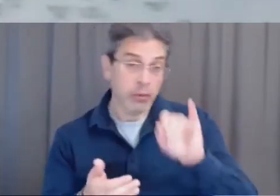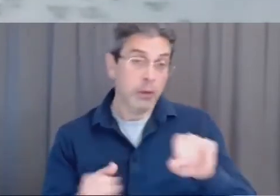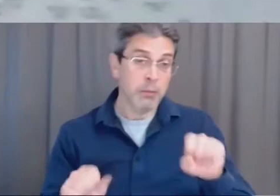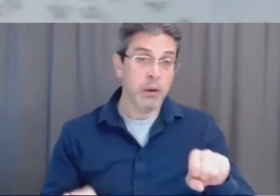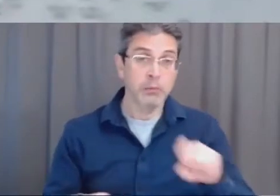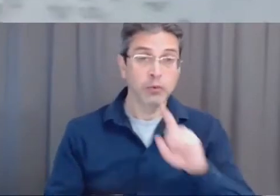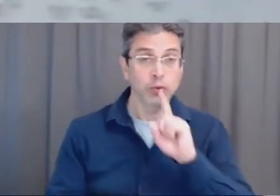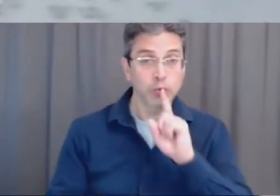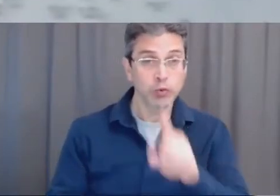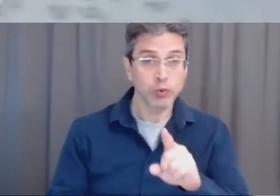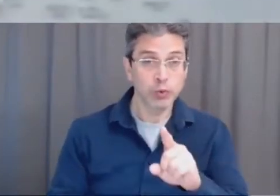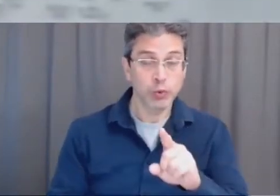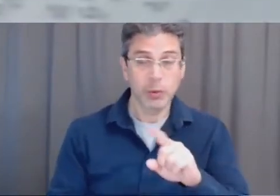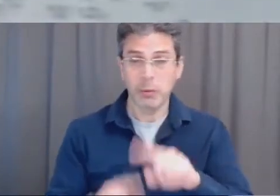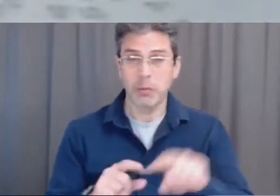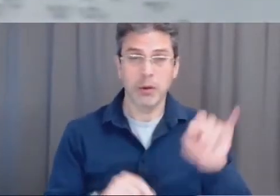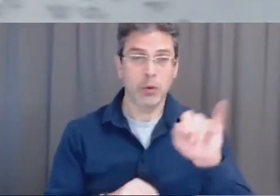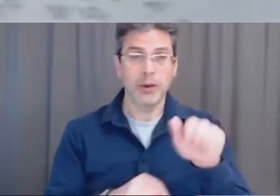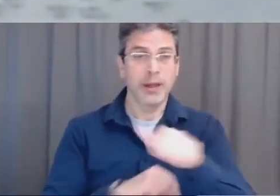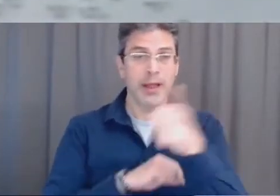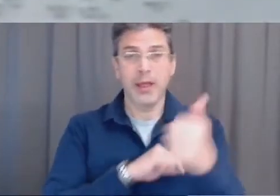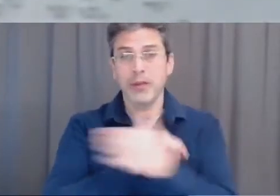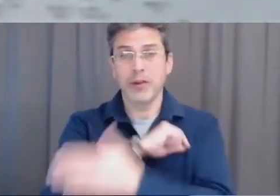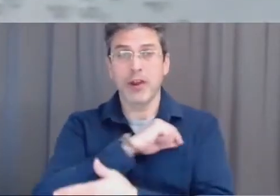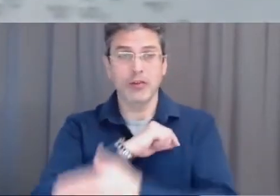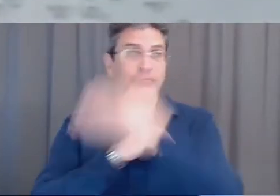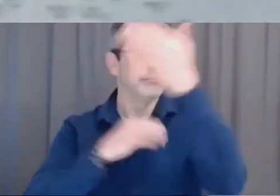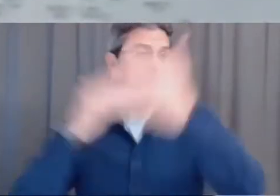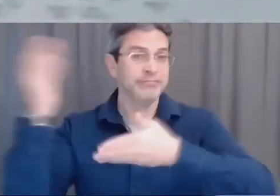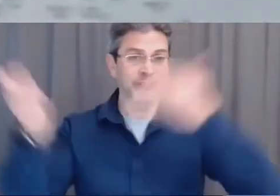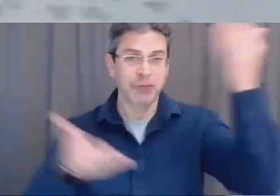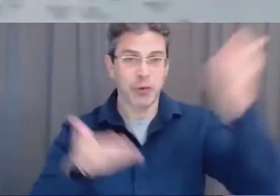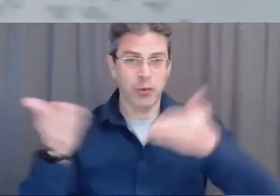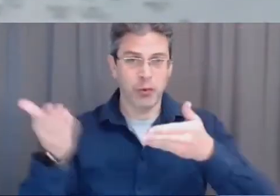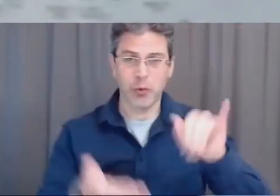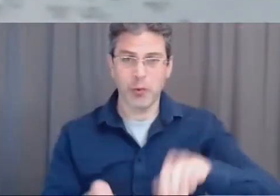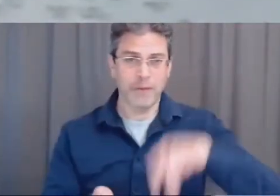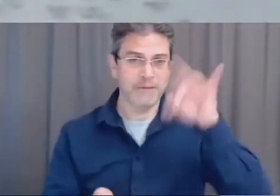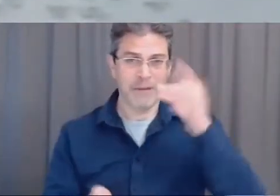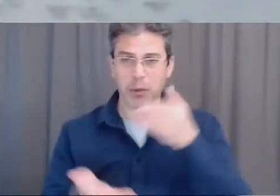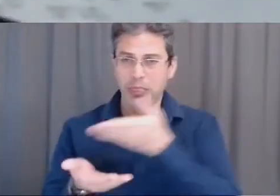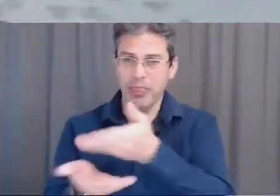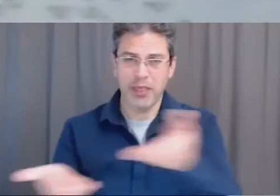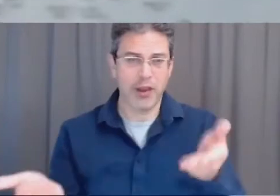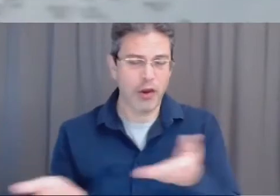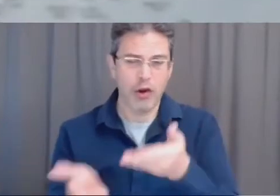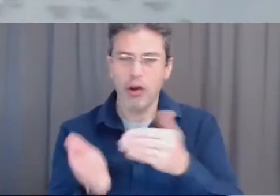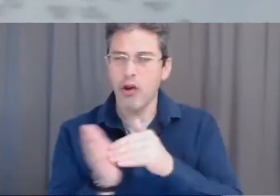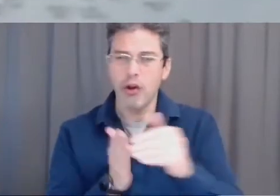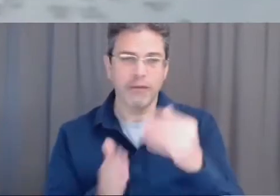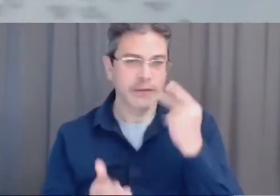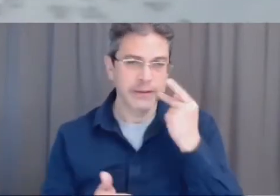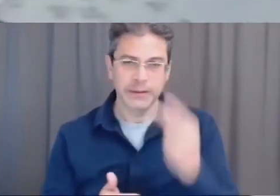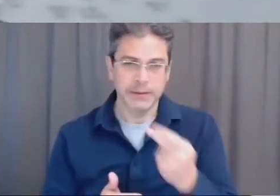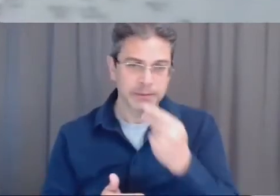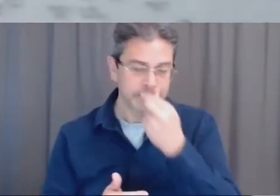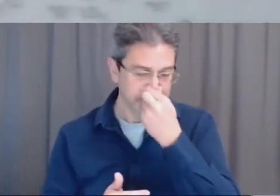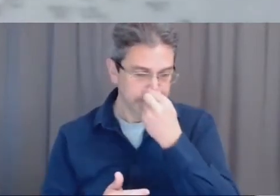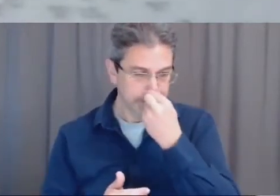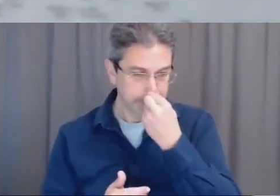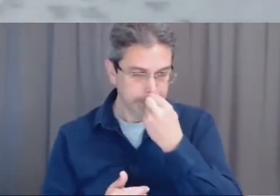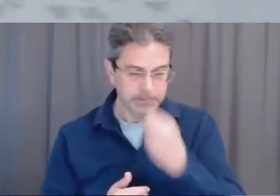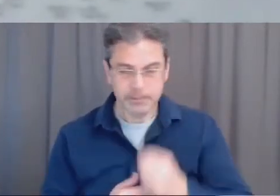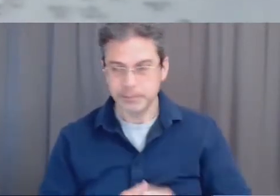conventional weapons from other Western arms manufacturers are also routinely being found in many of the hottest armed conflict zones